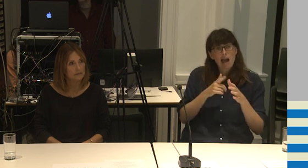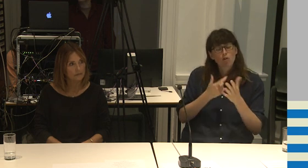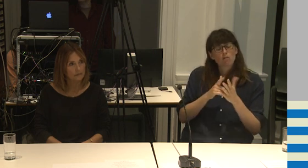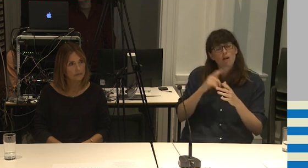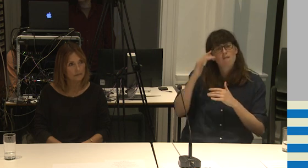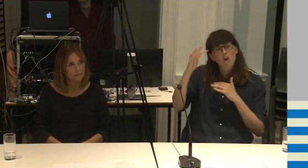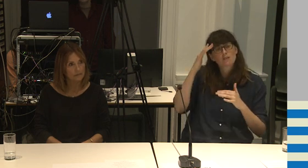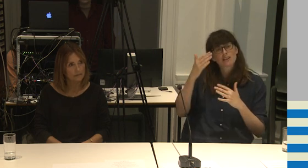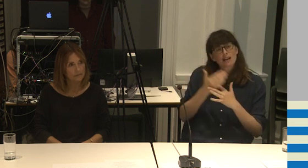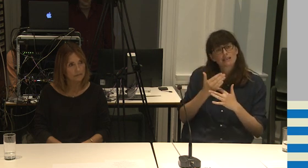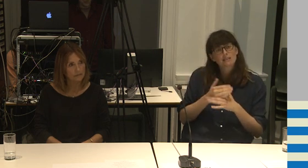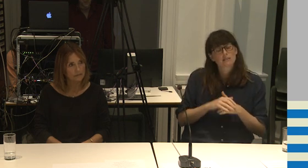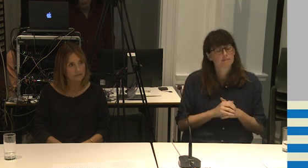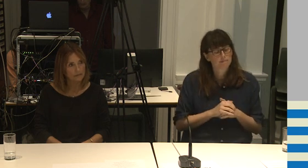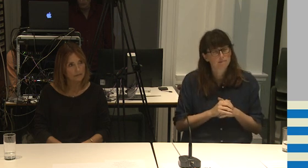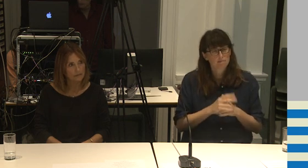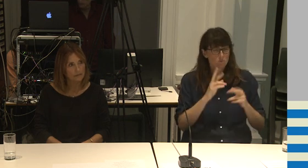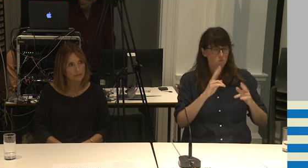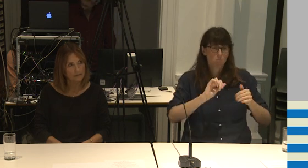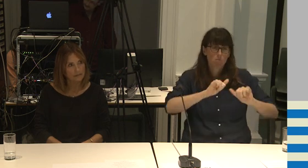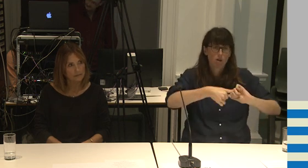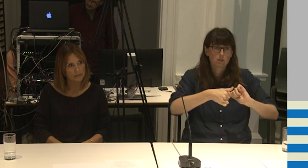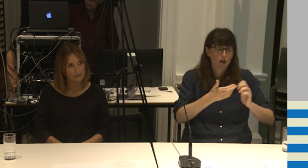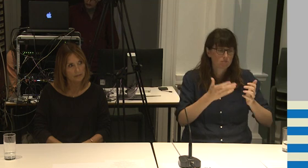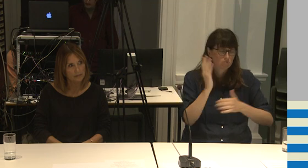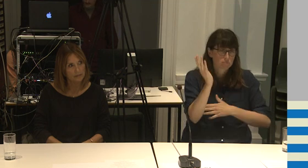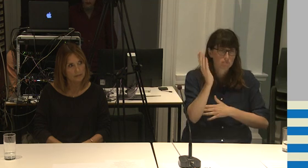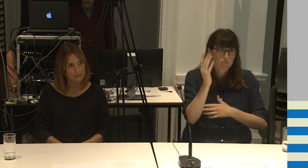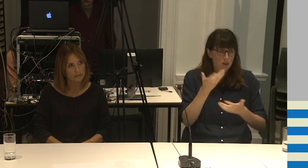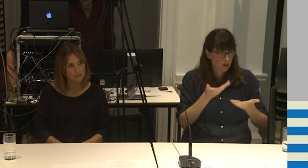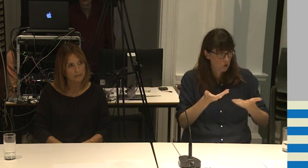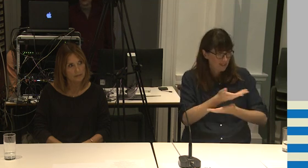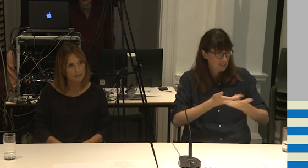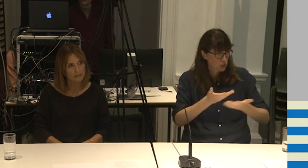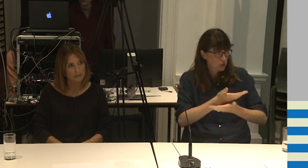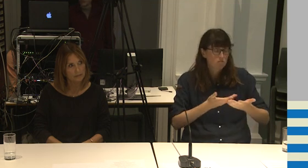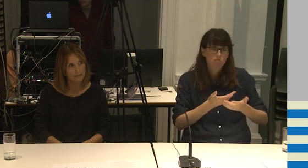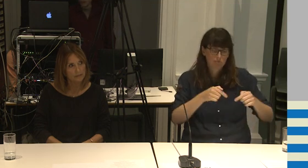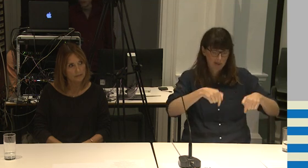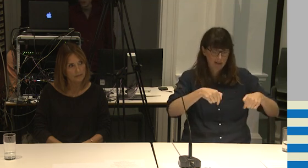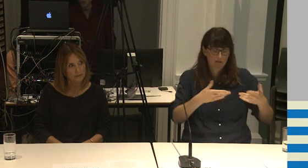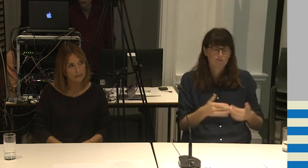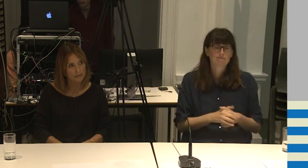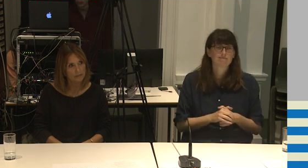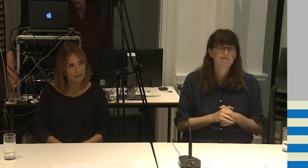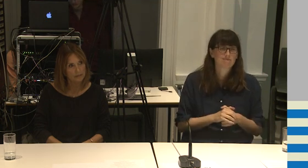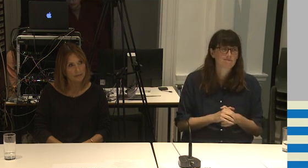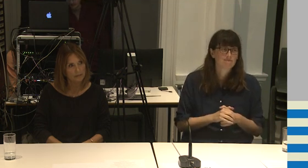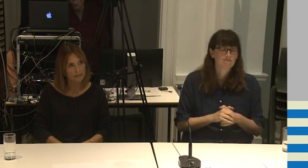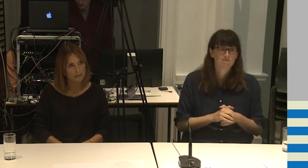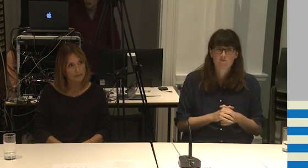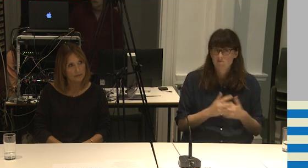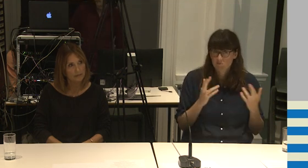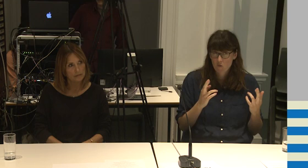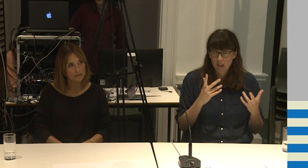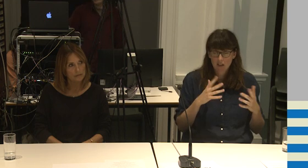access. And we hope that after their presentations, we'll have an open conversation around this table. And we hope it will